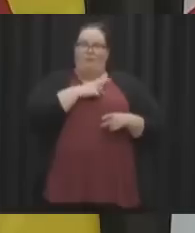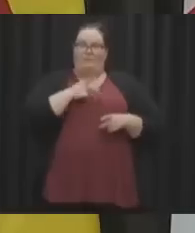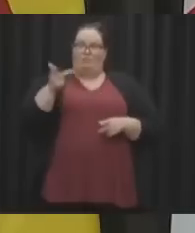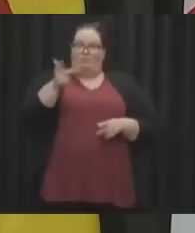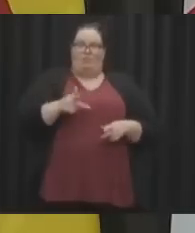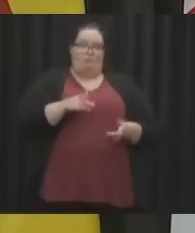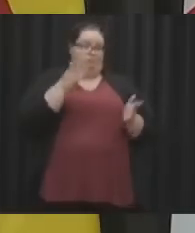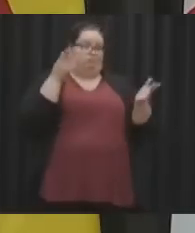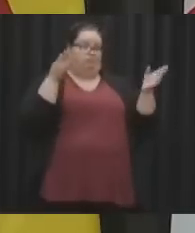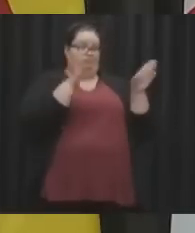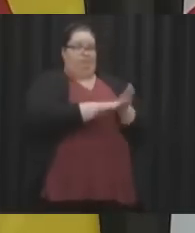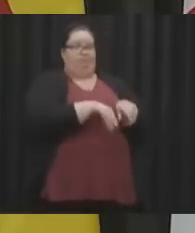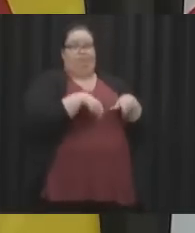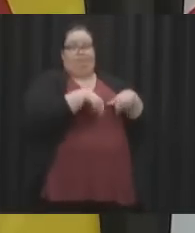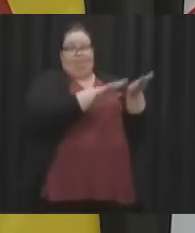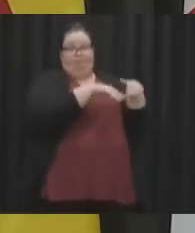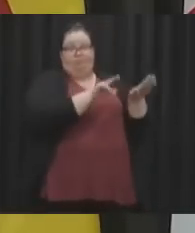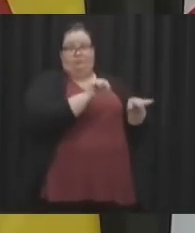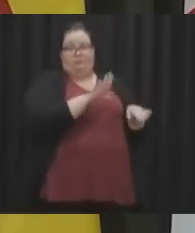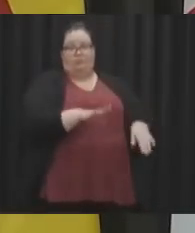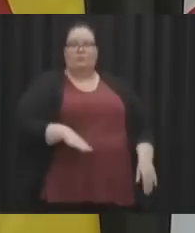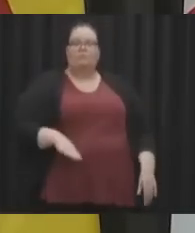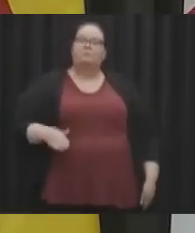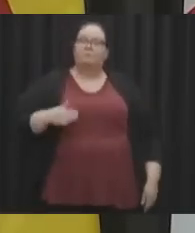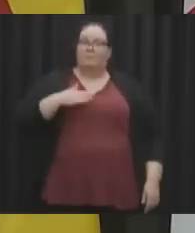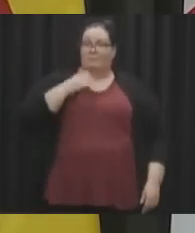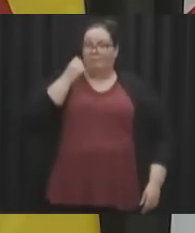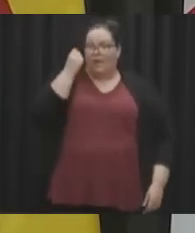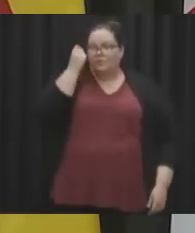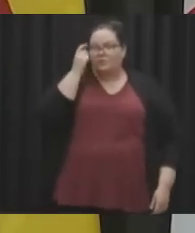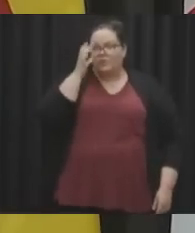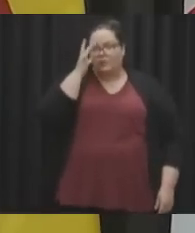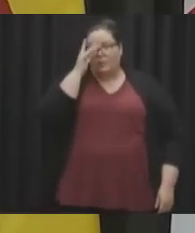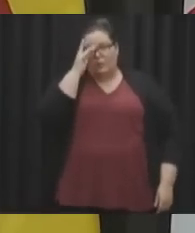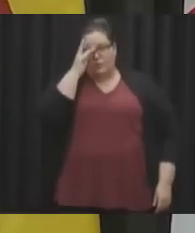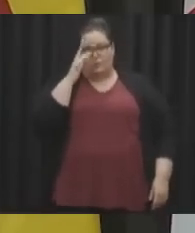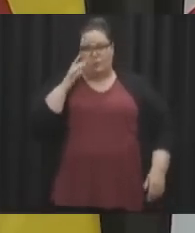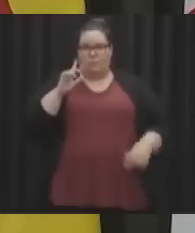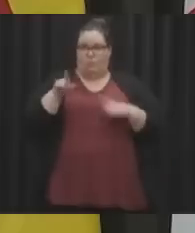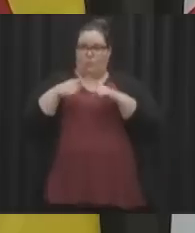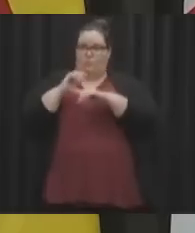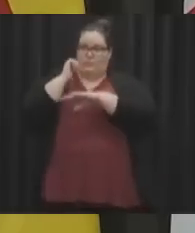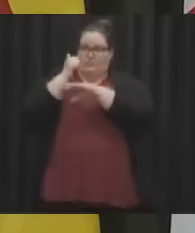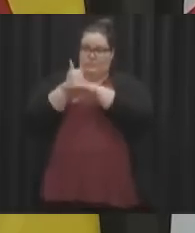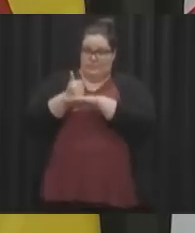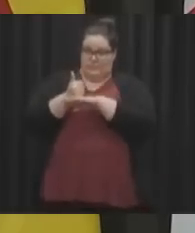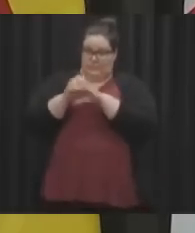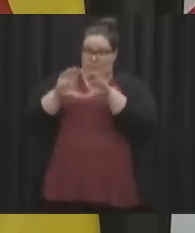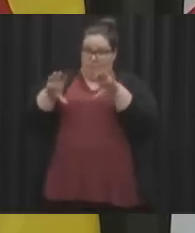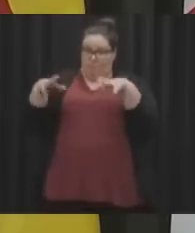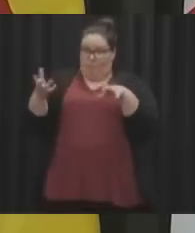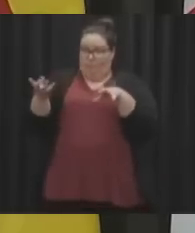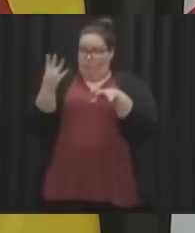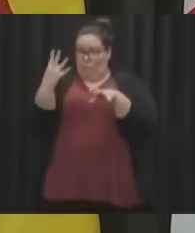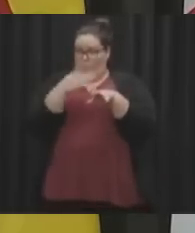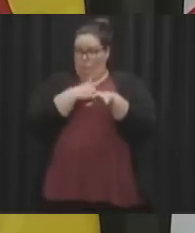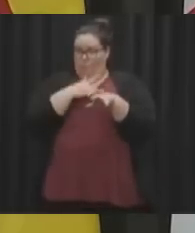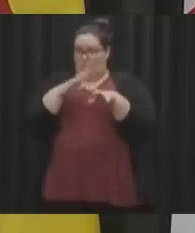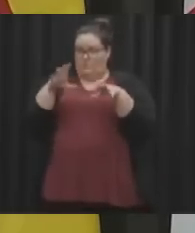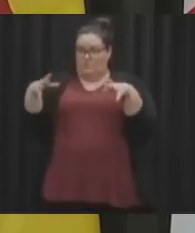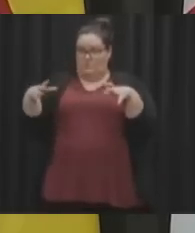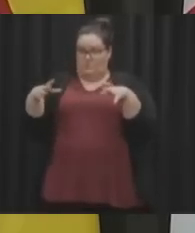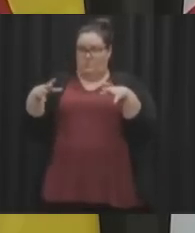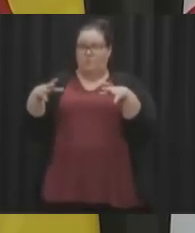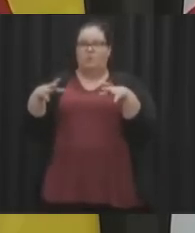needed to tighten up their borders as a protective measure, that would happen. So I have been in constant discussion with the chief